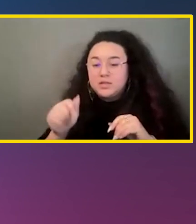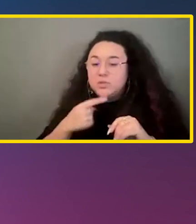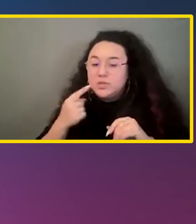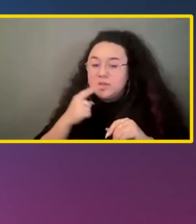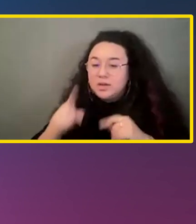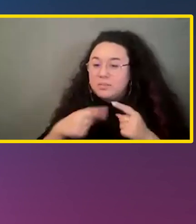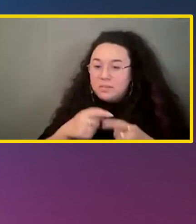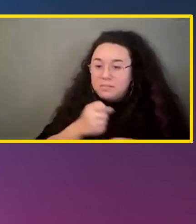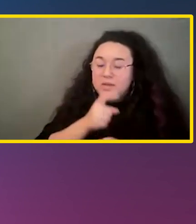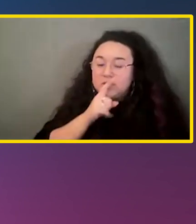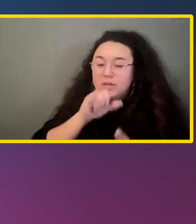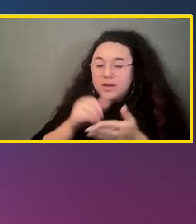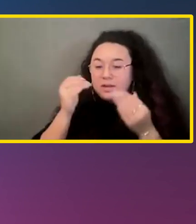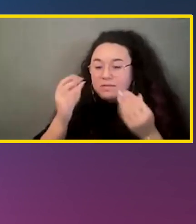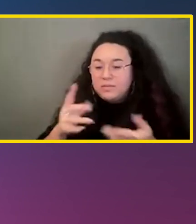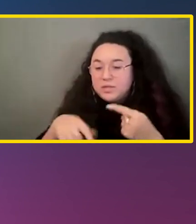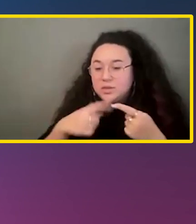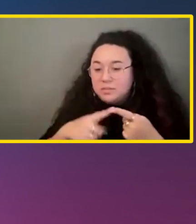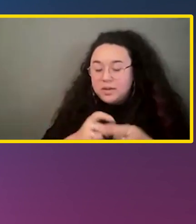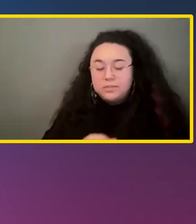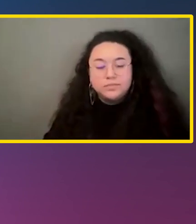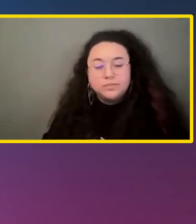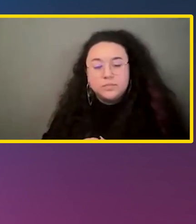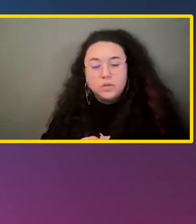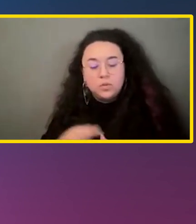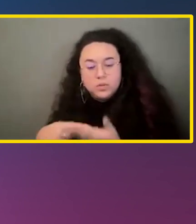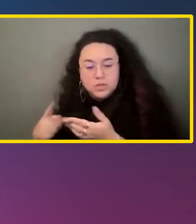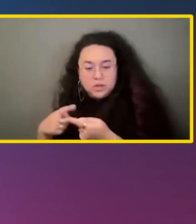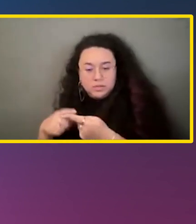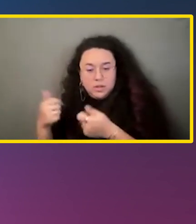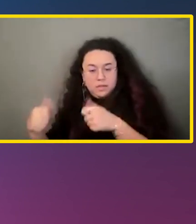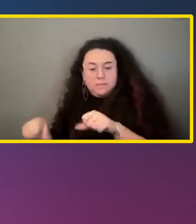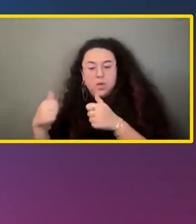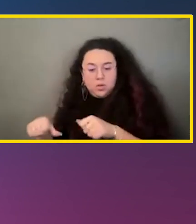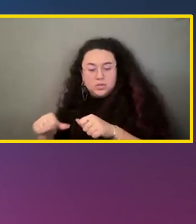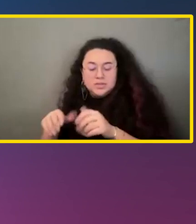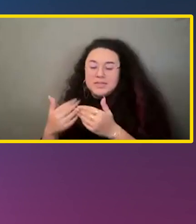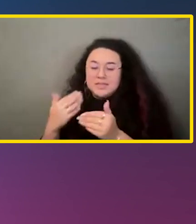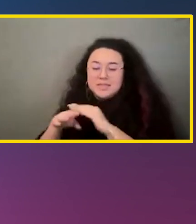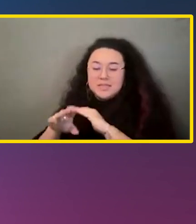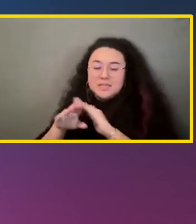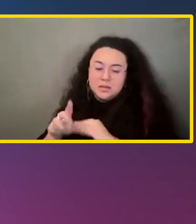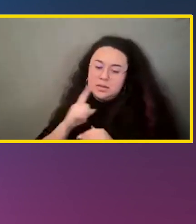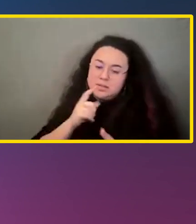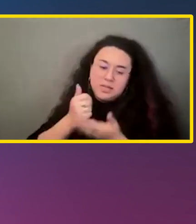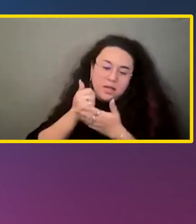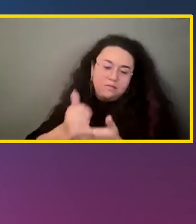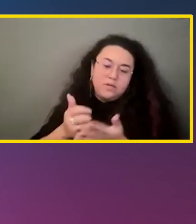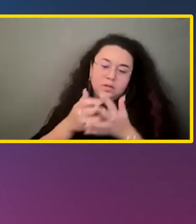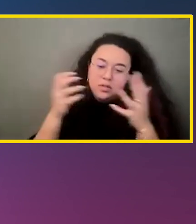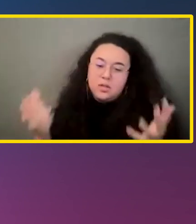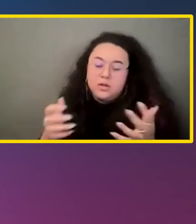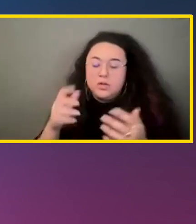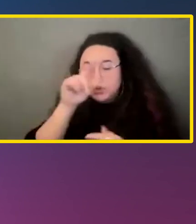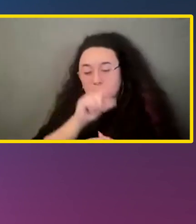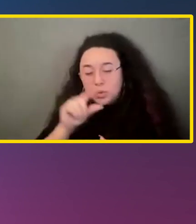said about making sure that information about whatever is being talked about on the post can be easily accessible would be so helpful, because even just doing the